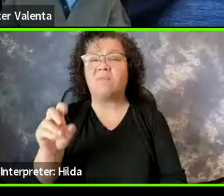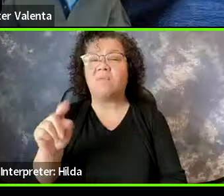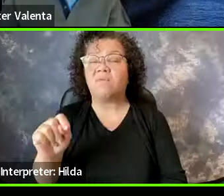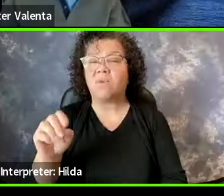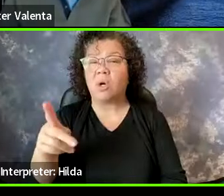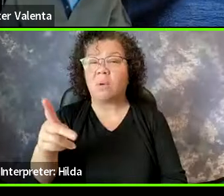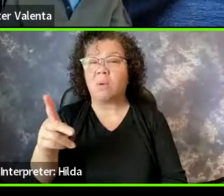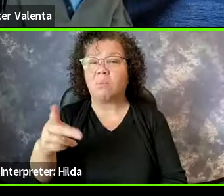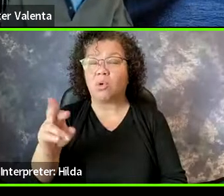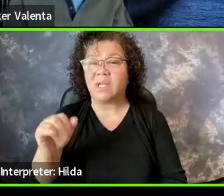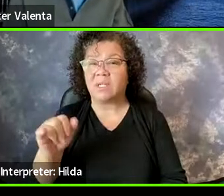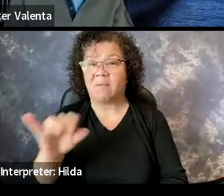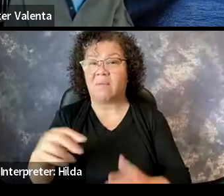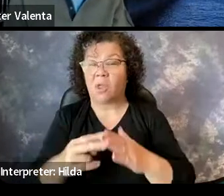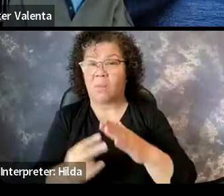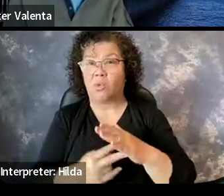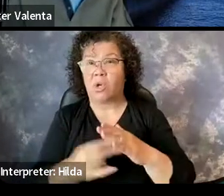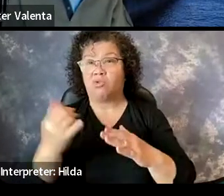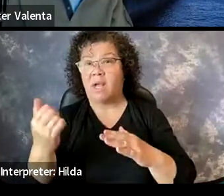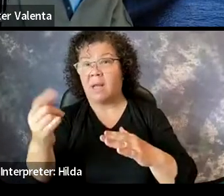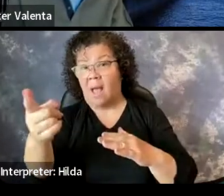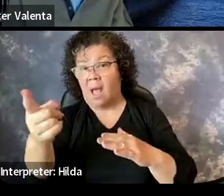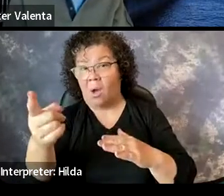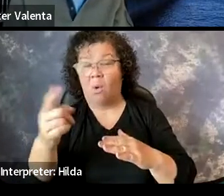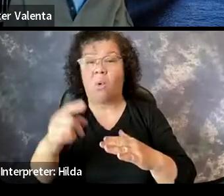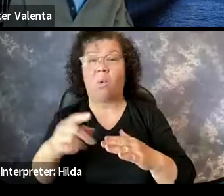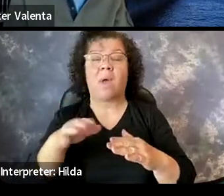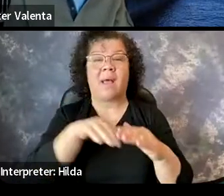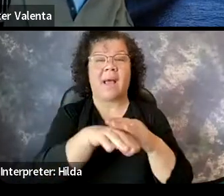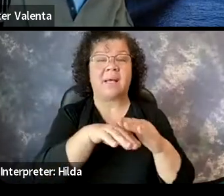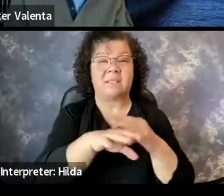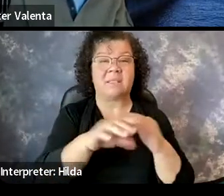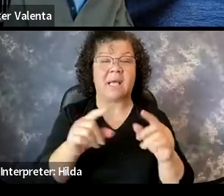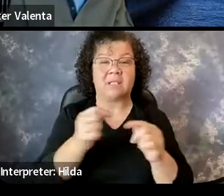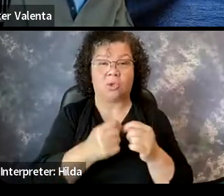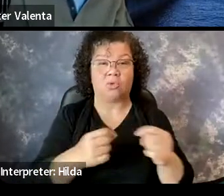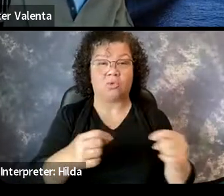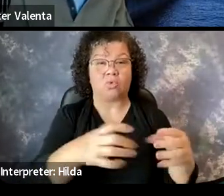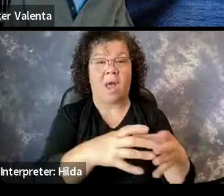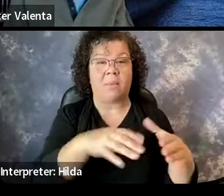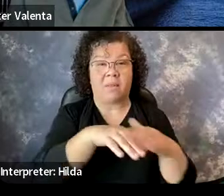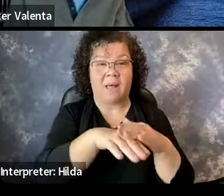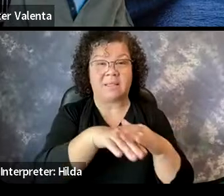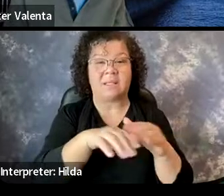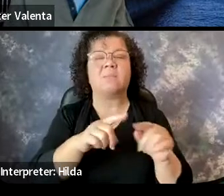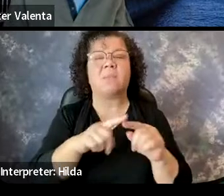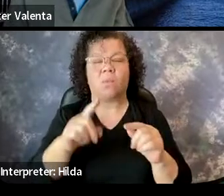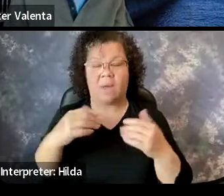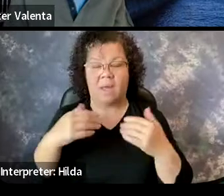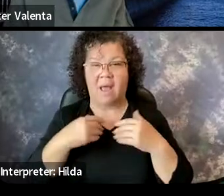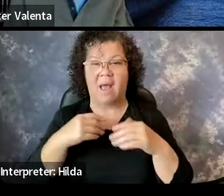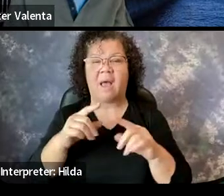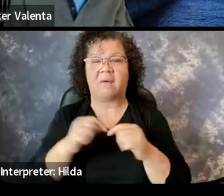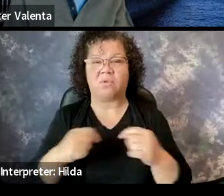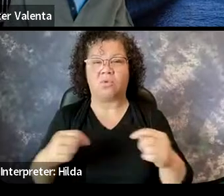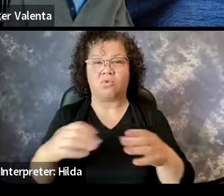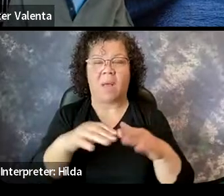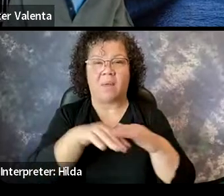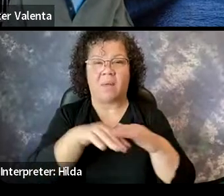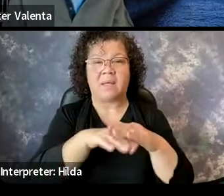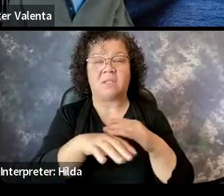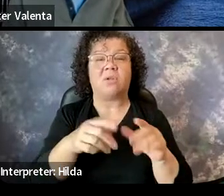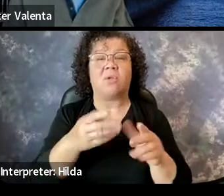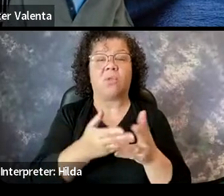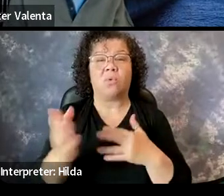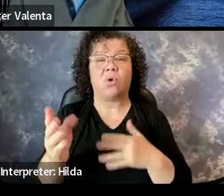project itself existing tribal access to the river. I think Mayor Ann, you were talking about there is tribal access through a City of Vancouver property, but it's